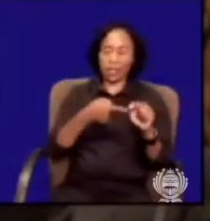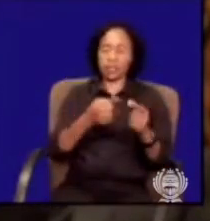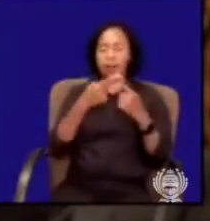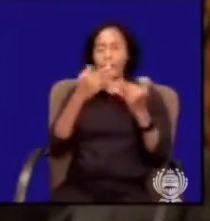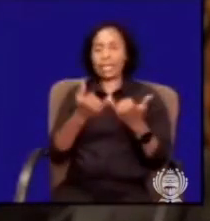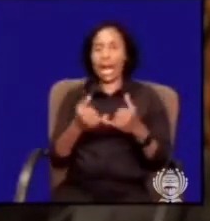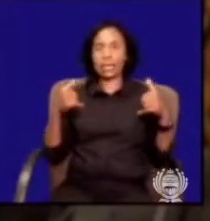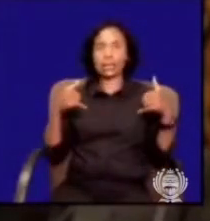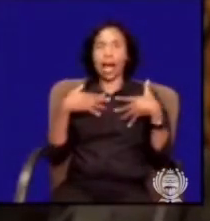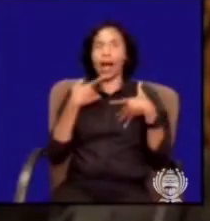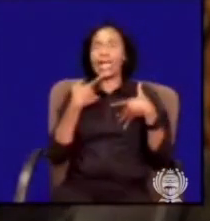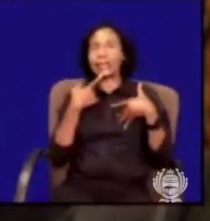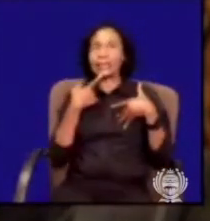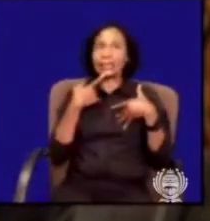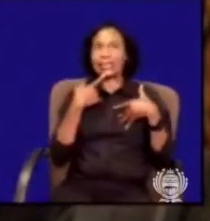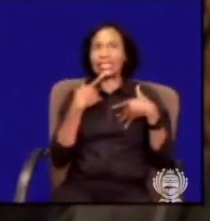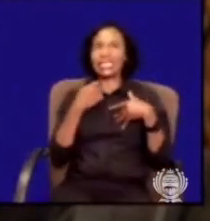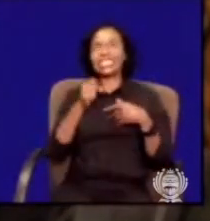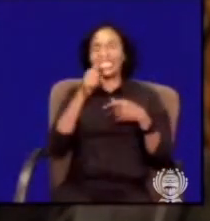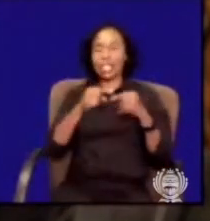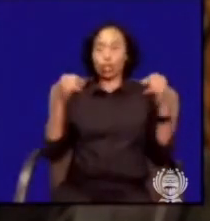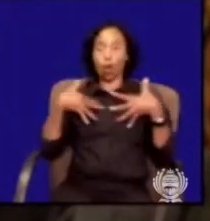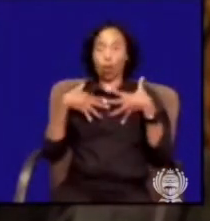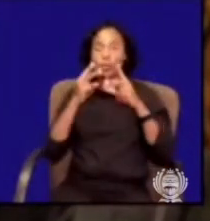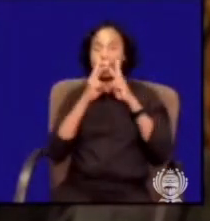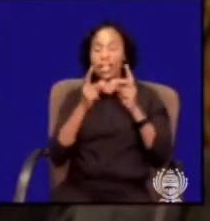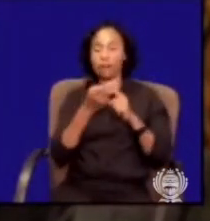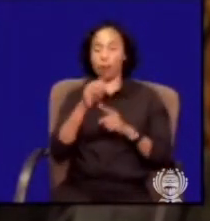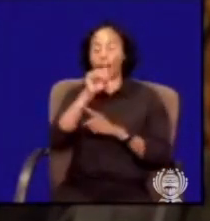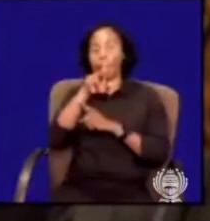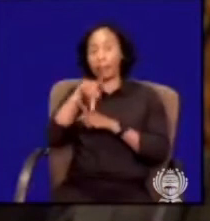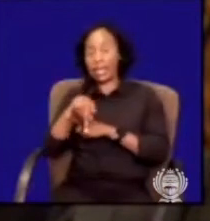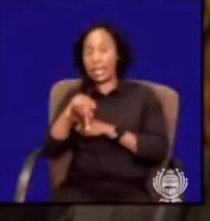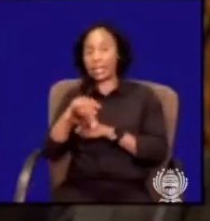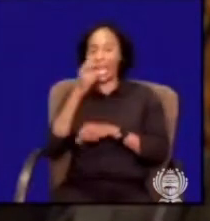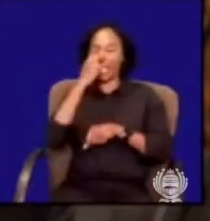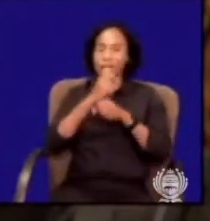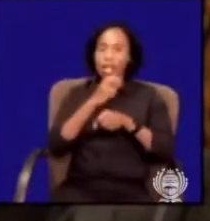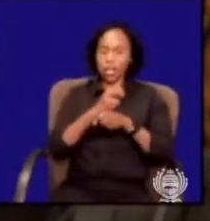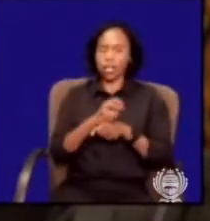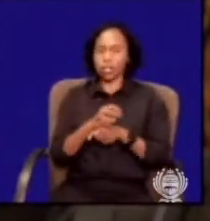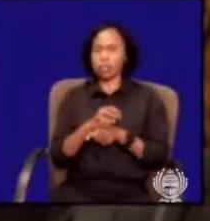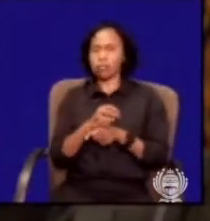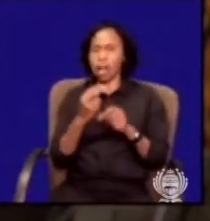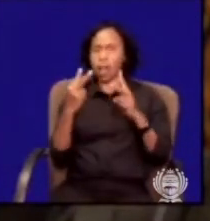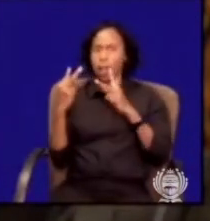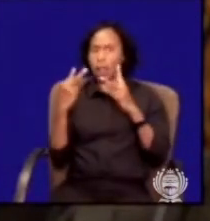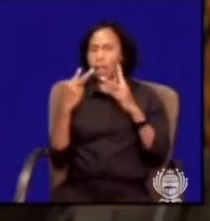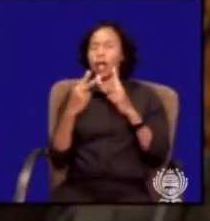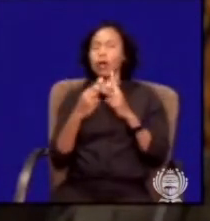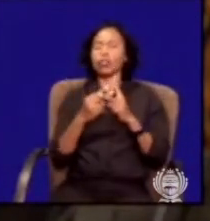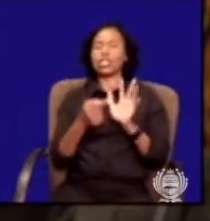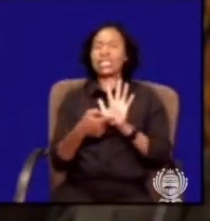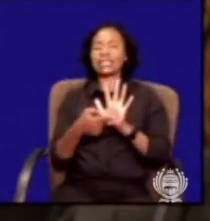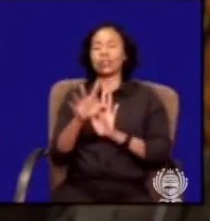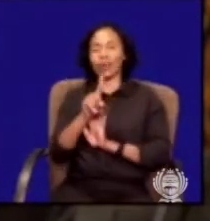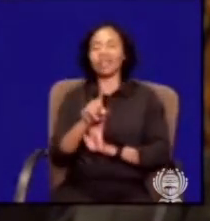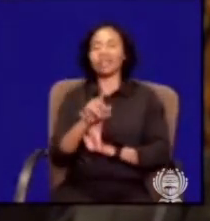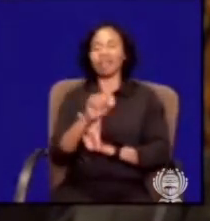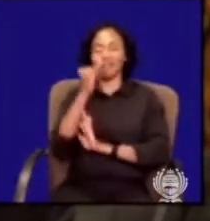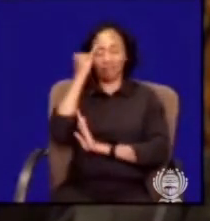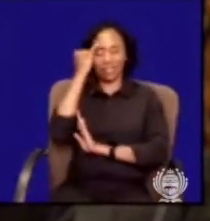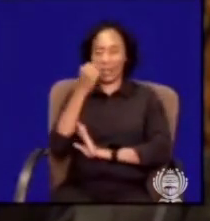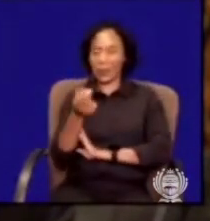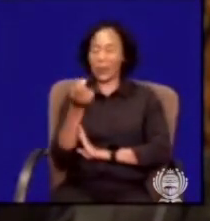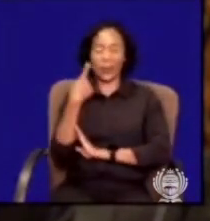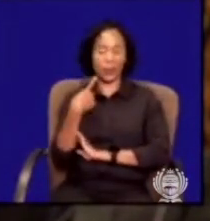shock etched on the face of your MPs and their muted applause suggests they don't quite buy into the idea. It's concerning